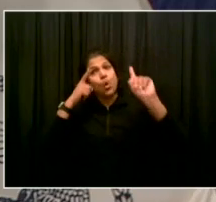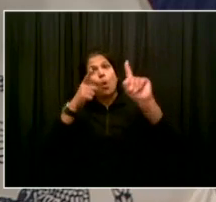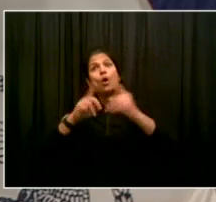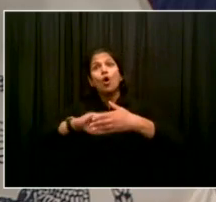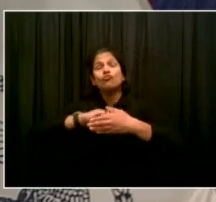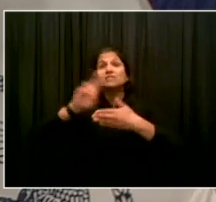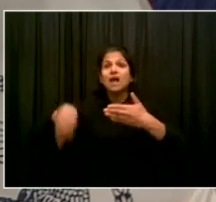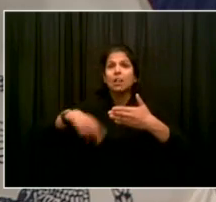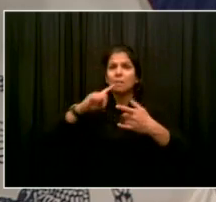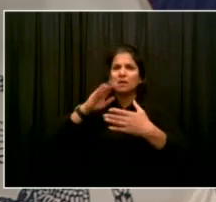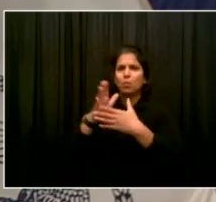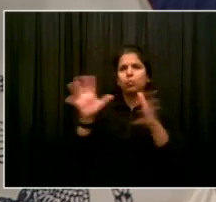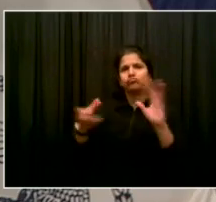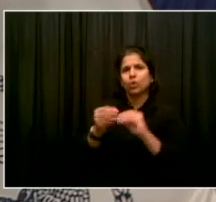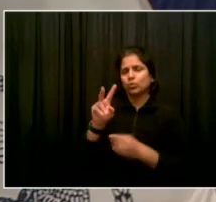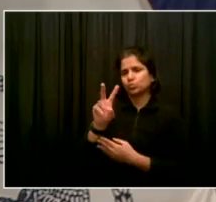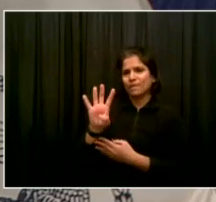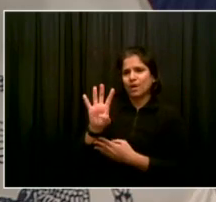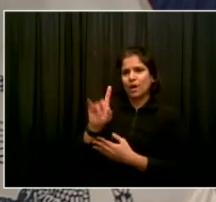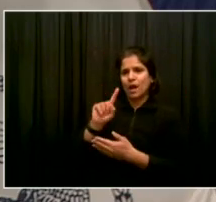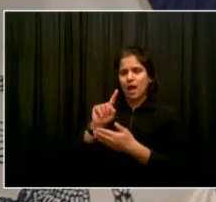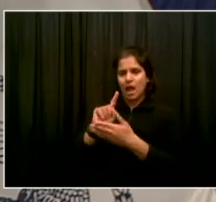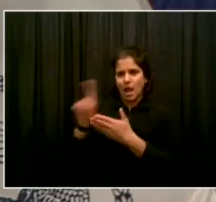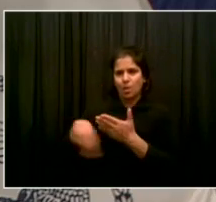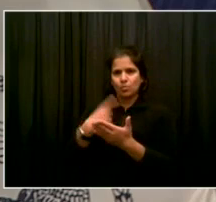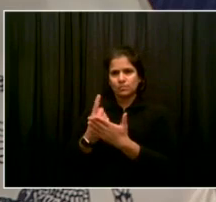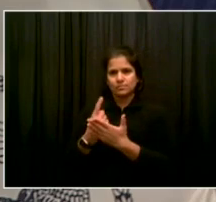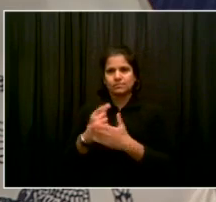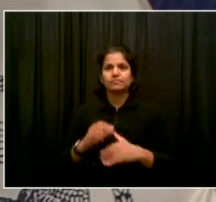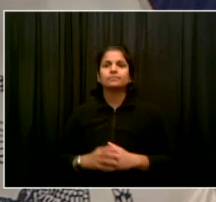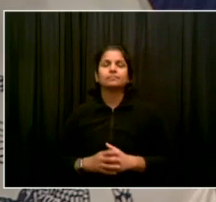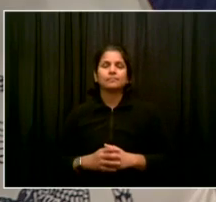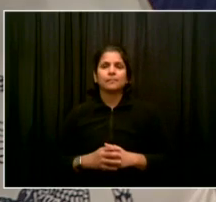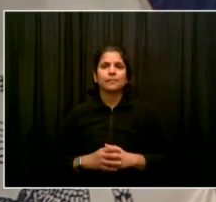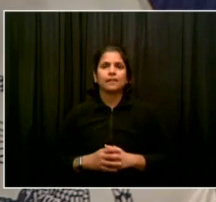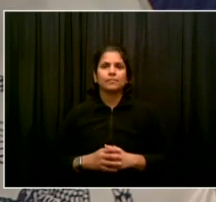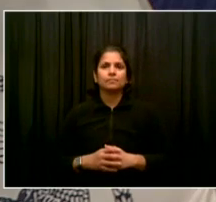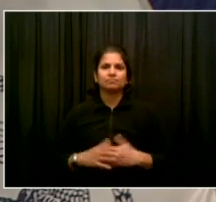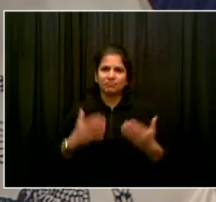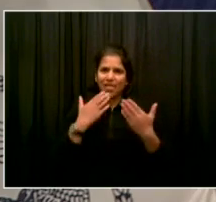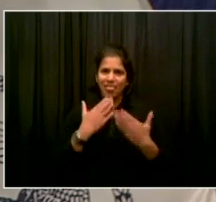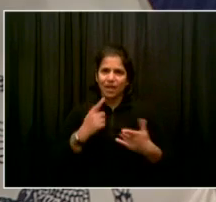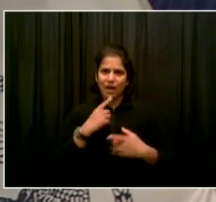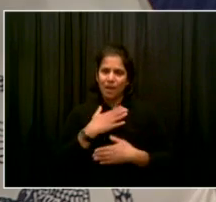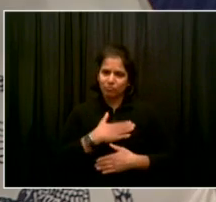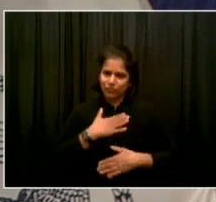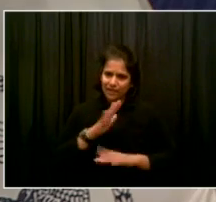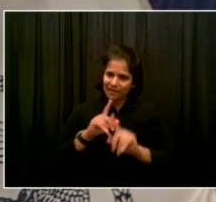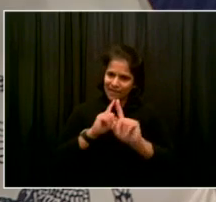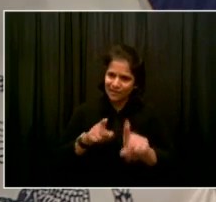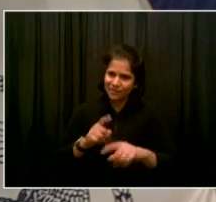I appreciate that. And then on behalf of my colleague, Allison Caden, this question,